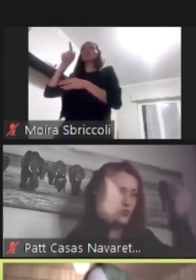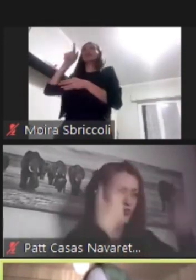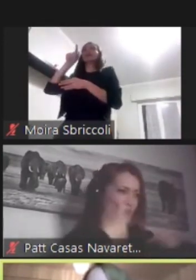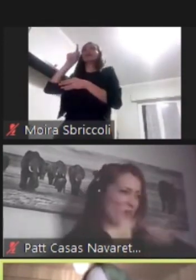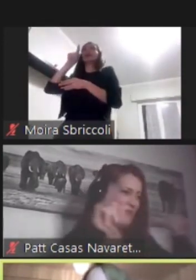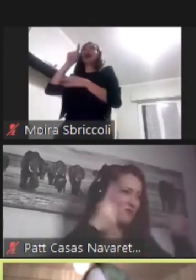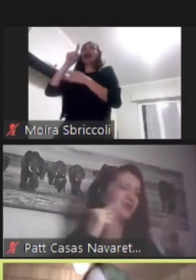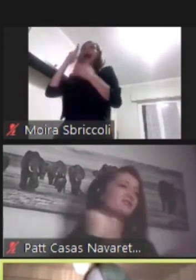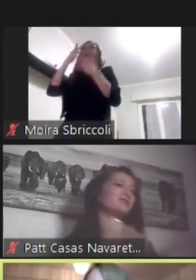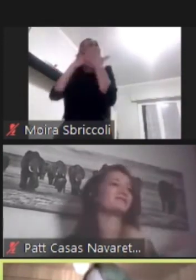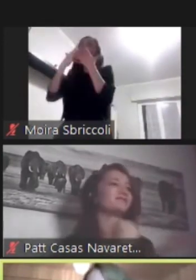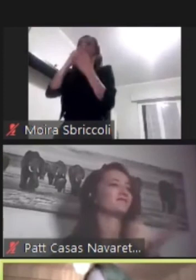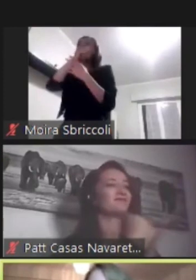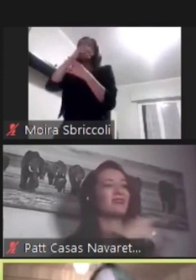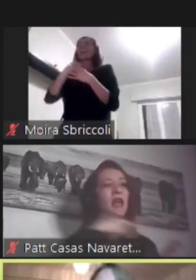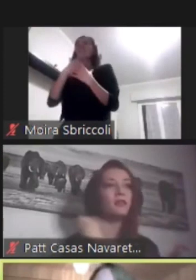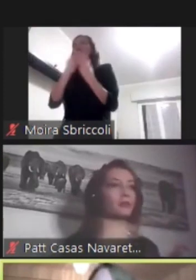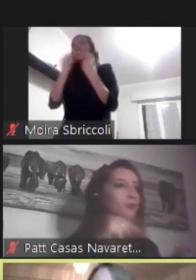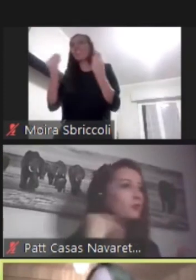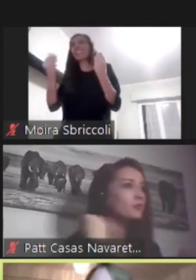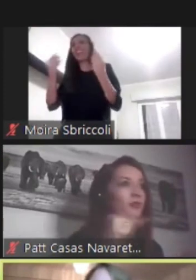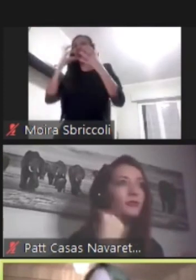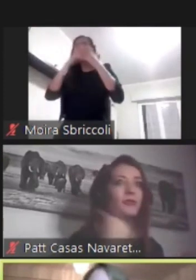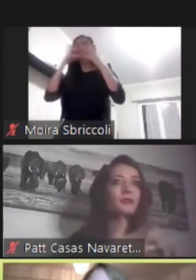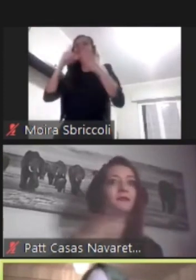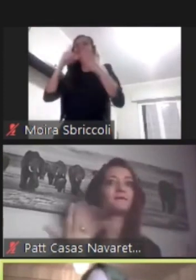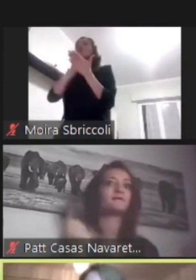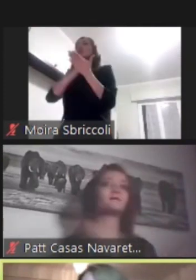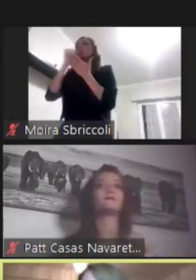that gives me the confidence to